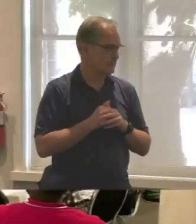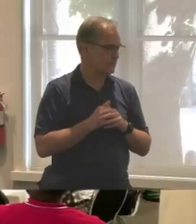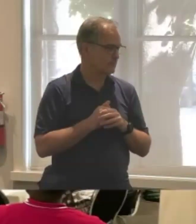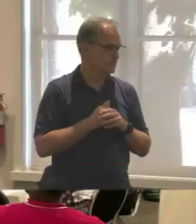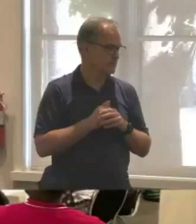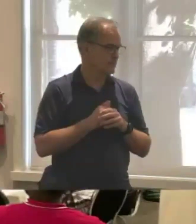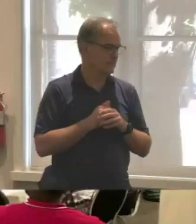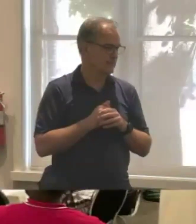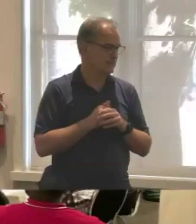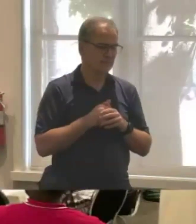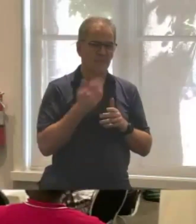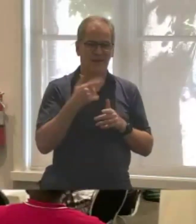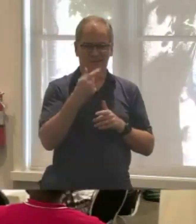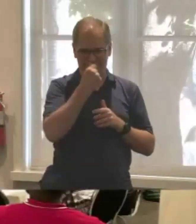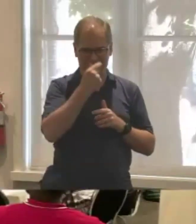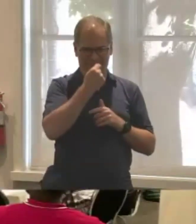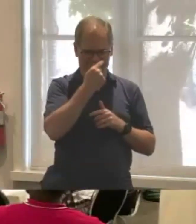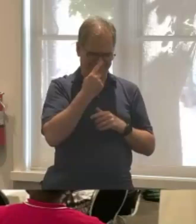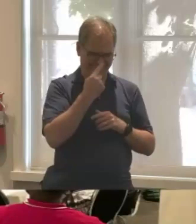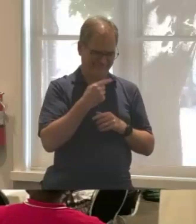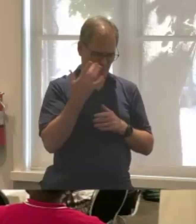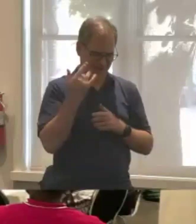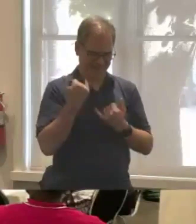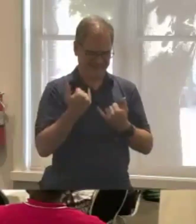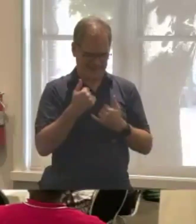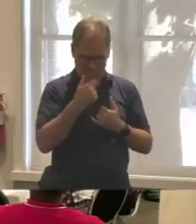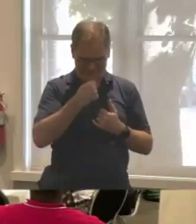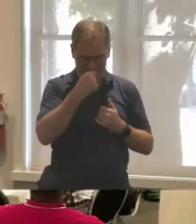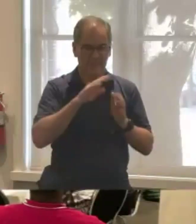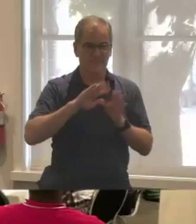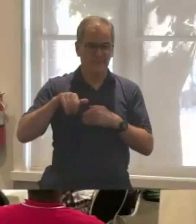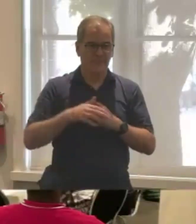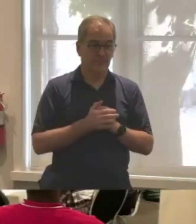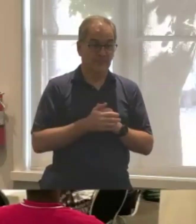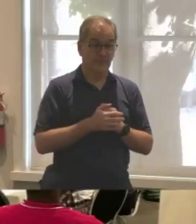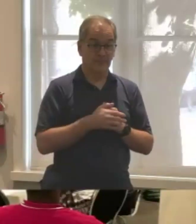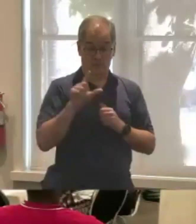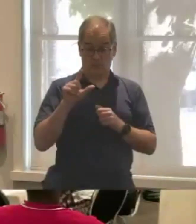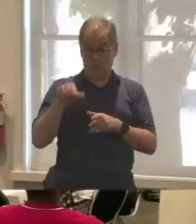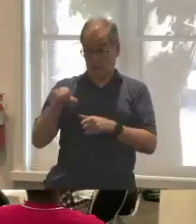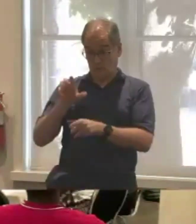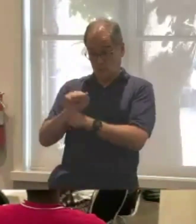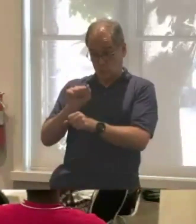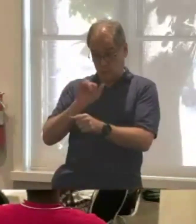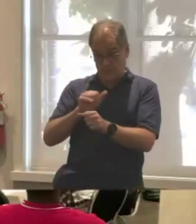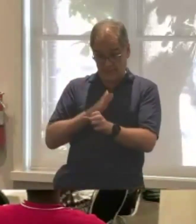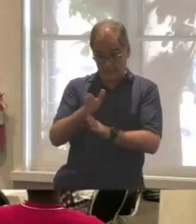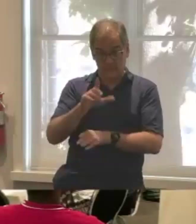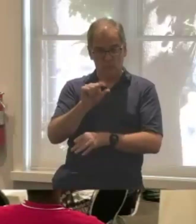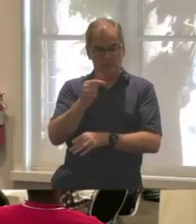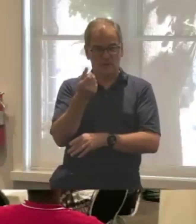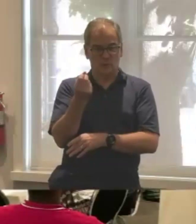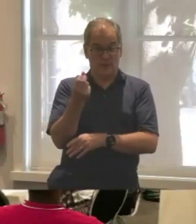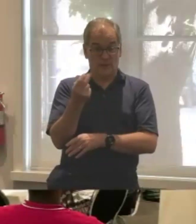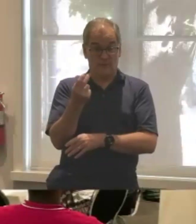I'm not sure why it's happening to me today. They have worked in the sector since 2012 and in various